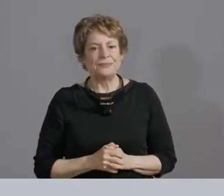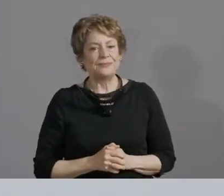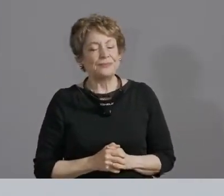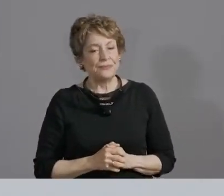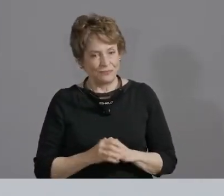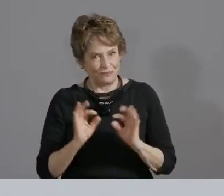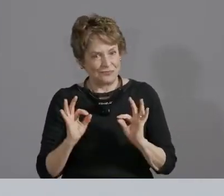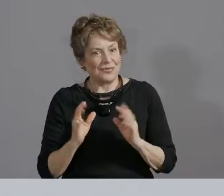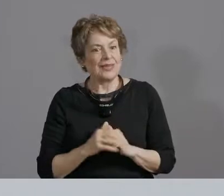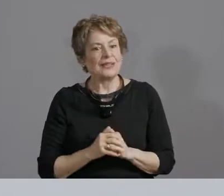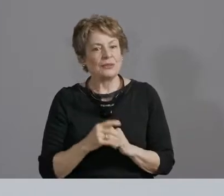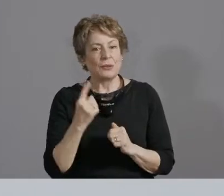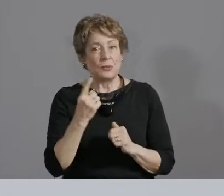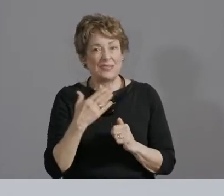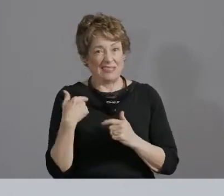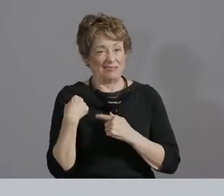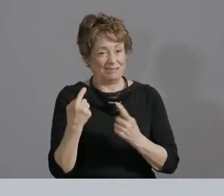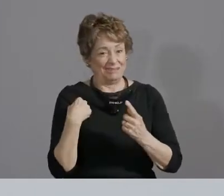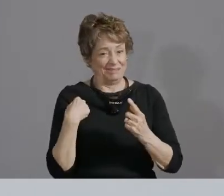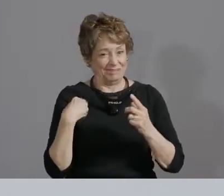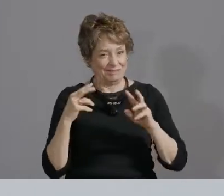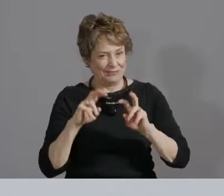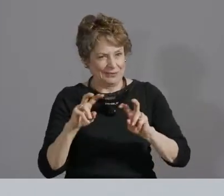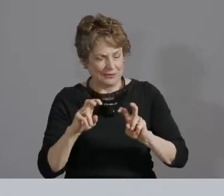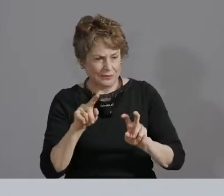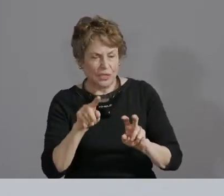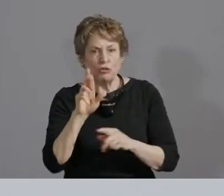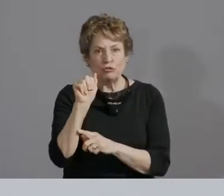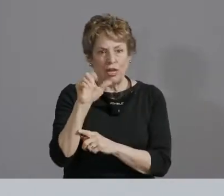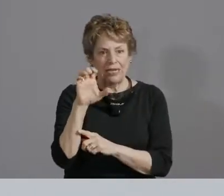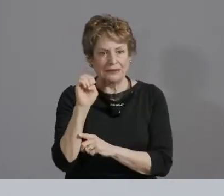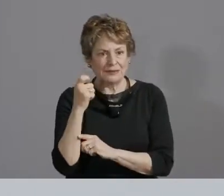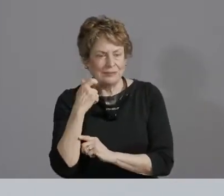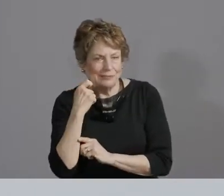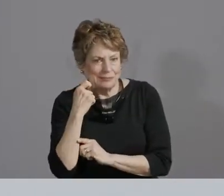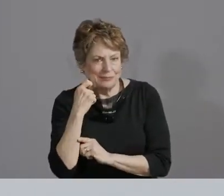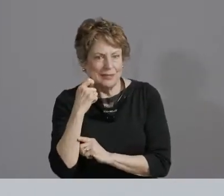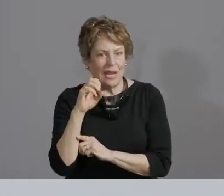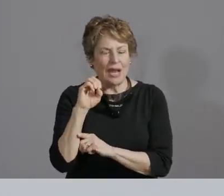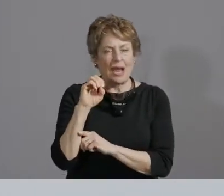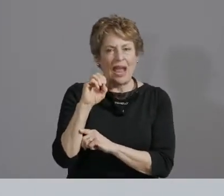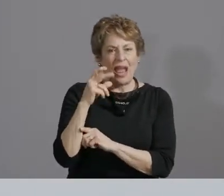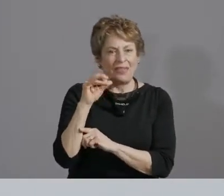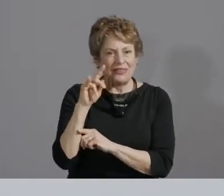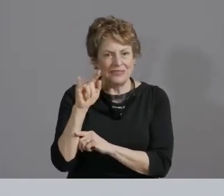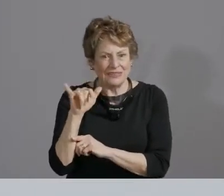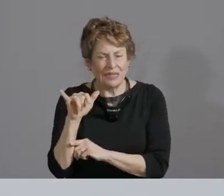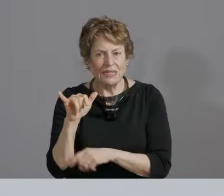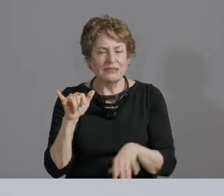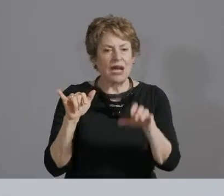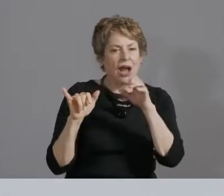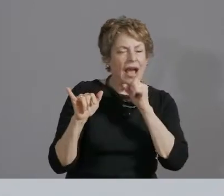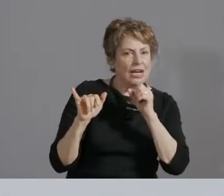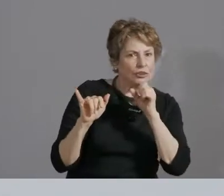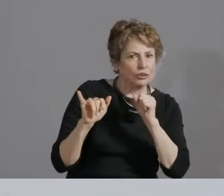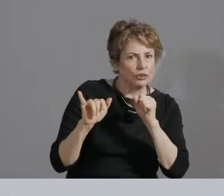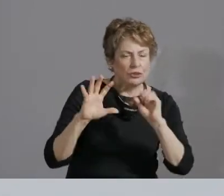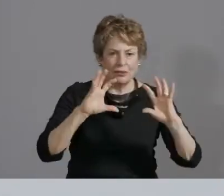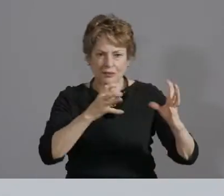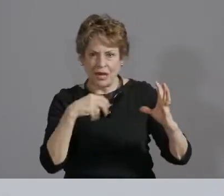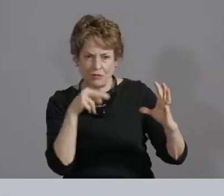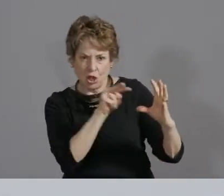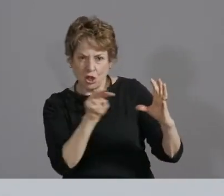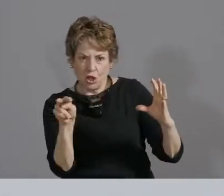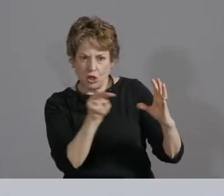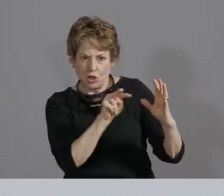race and ethnicity data as well as our age data. Right now, we don't anticipate that the race ethnicity data